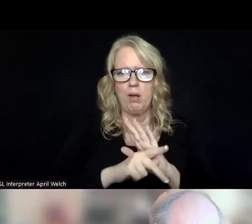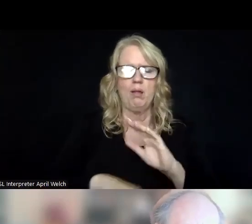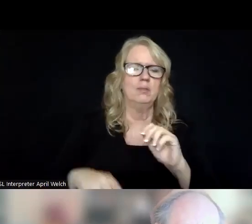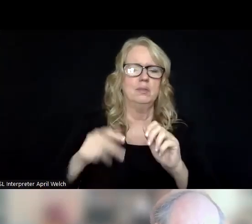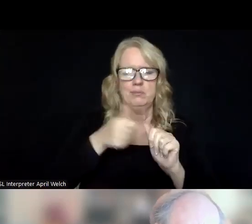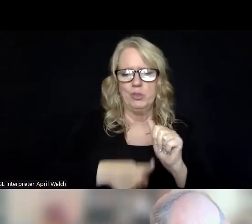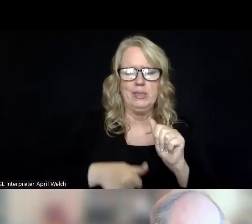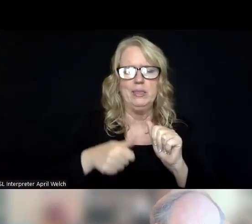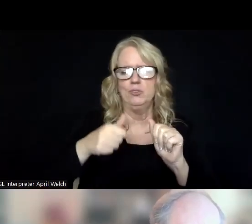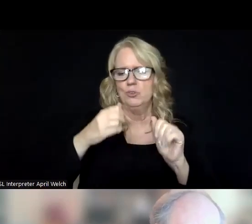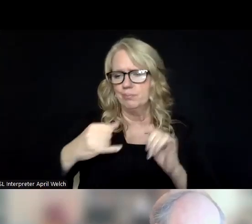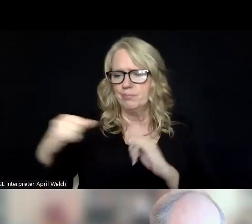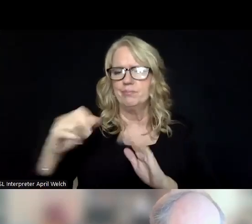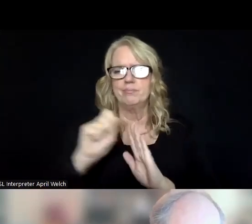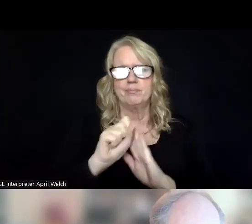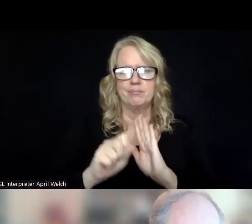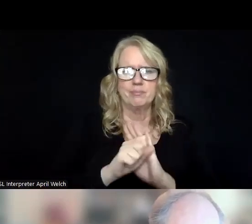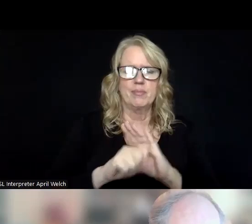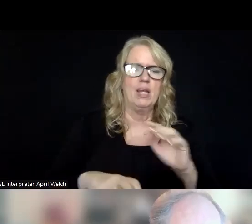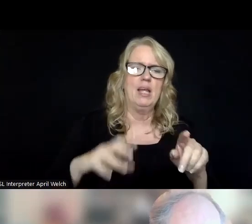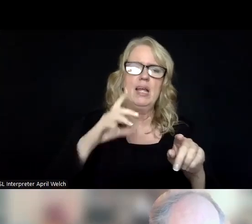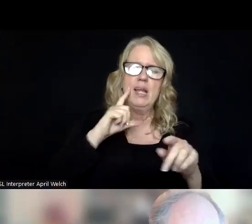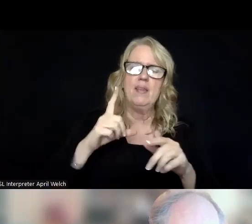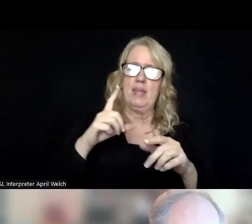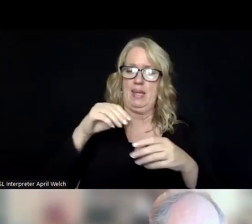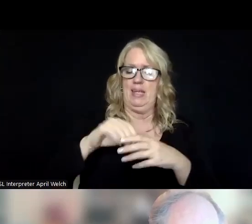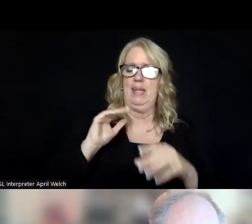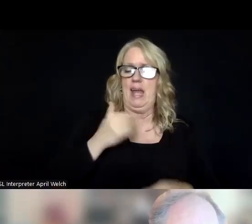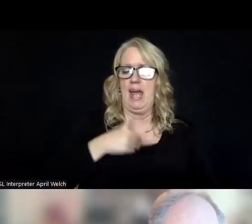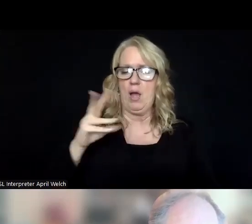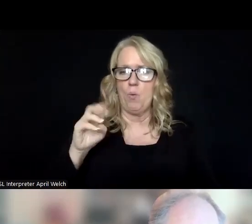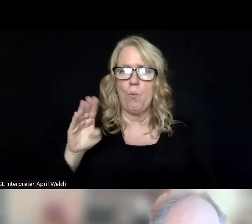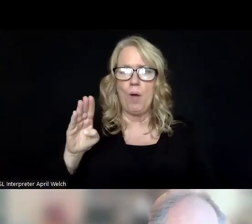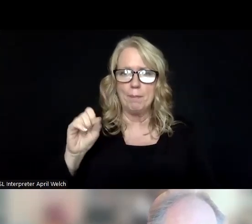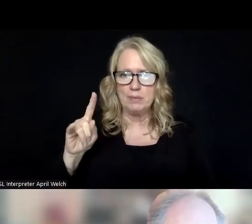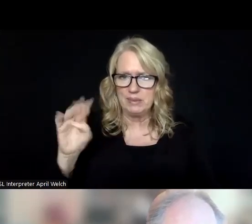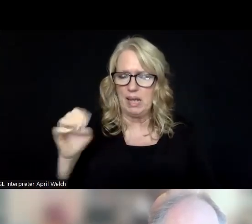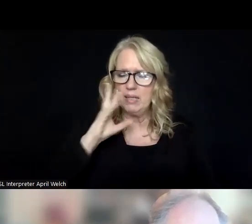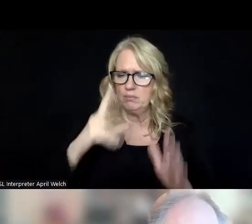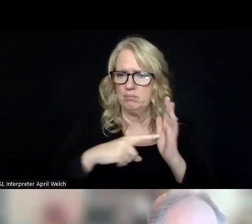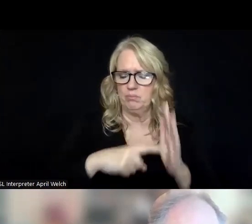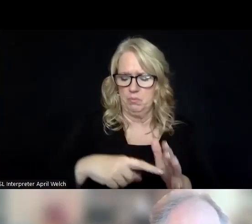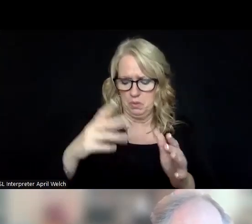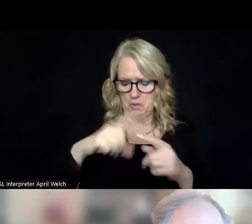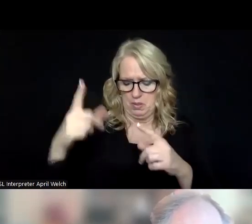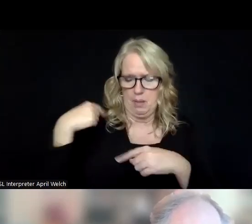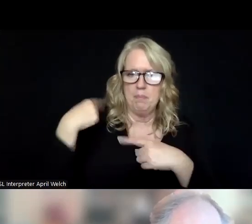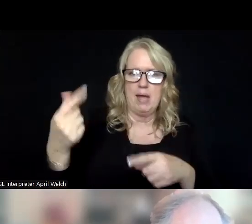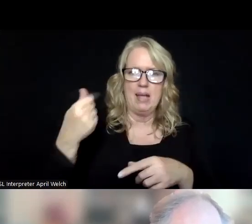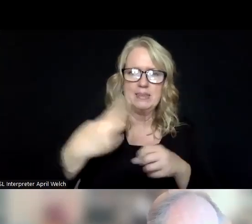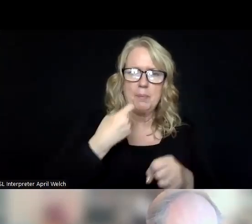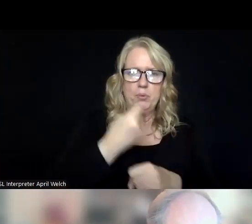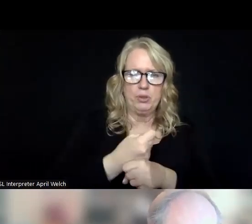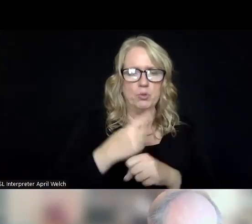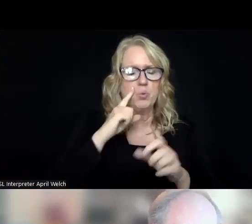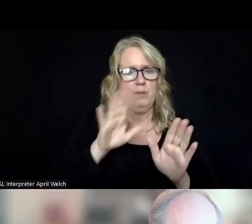state. And there's a set of reports on our website that are available that the last couple of years, we've done a major